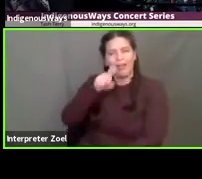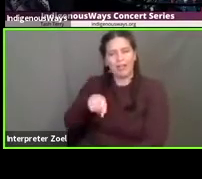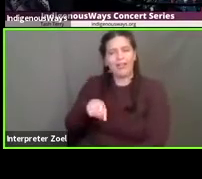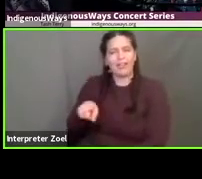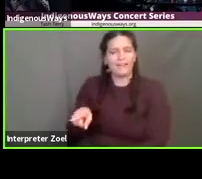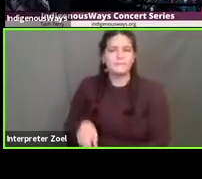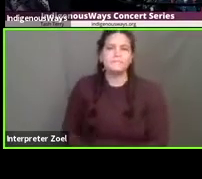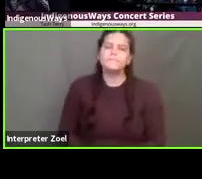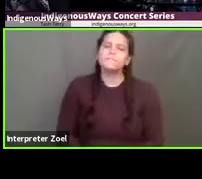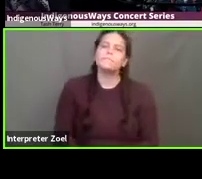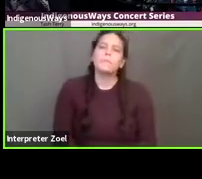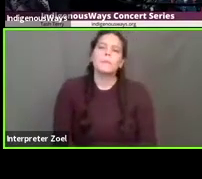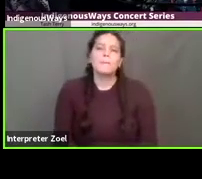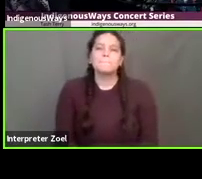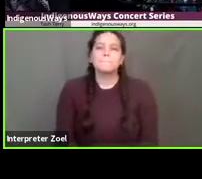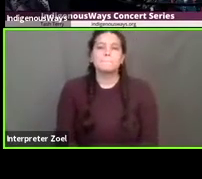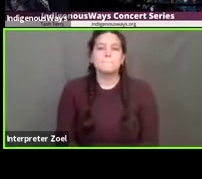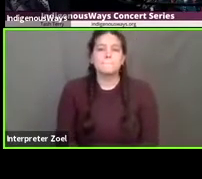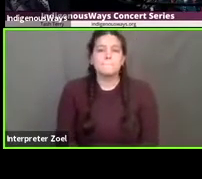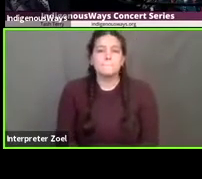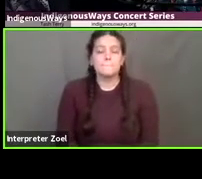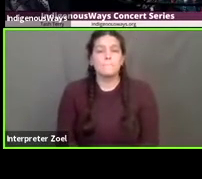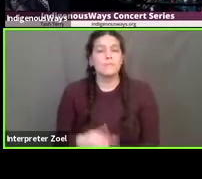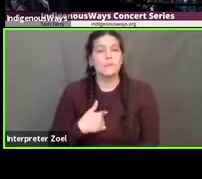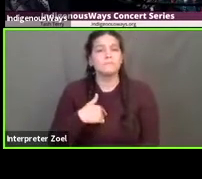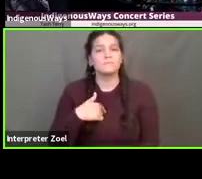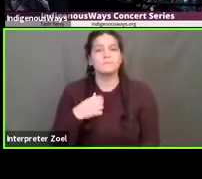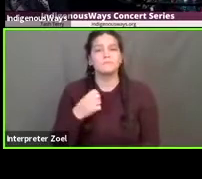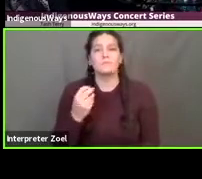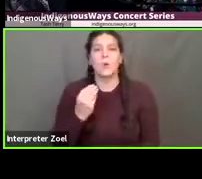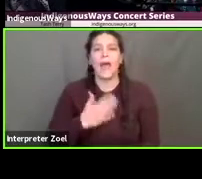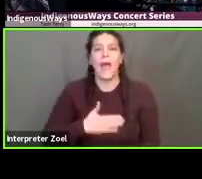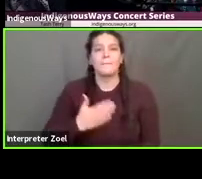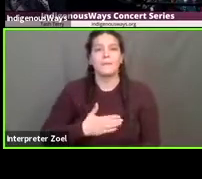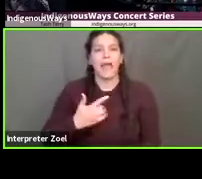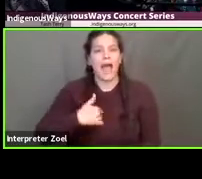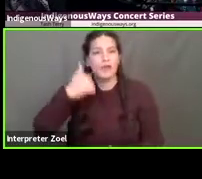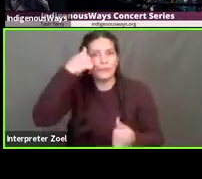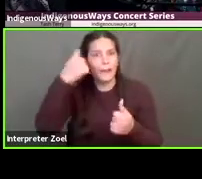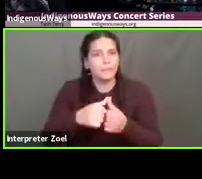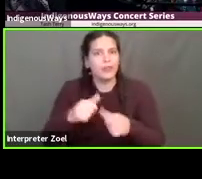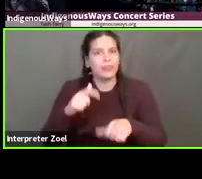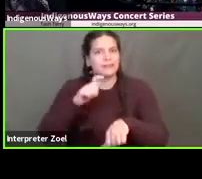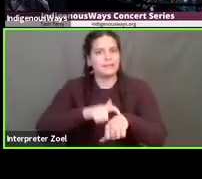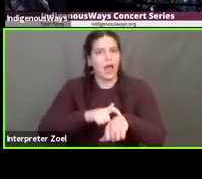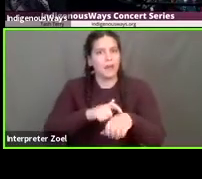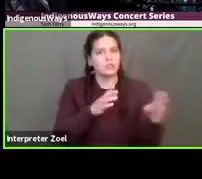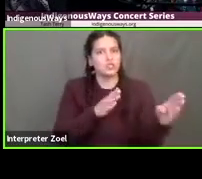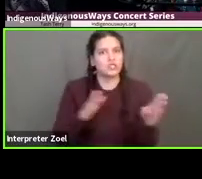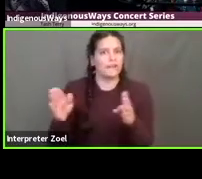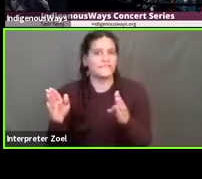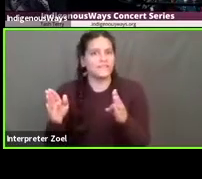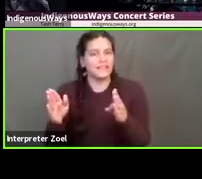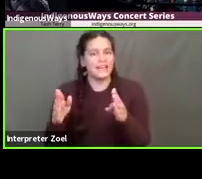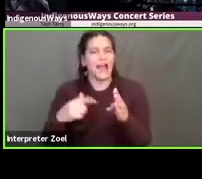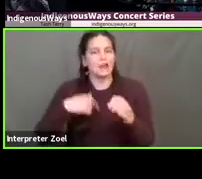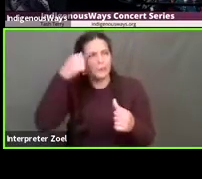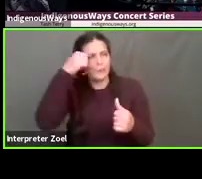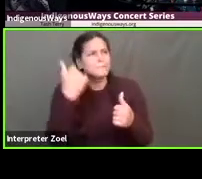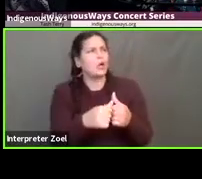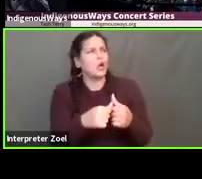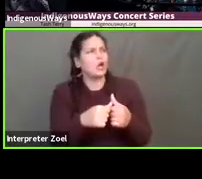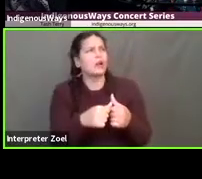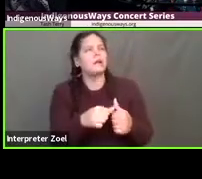I'm so glad that I remembered about the time change and tuned in time to hear you tonight.